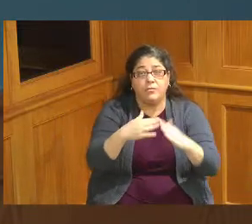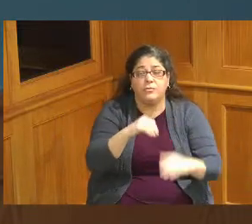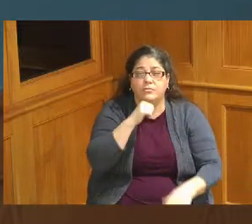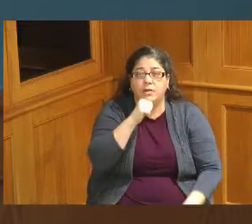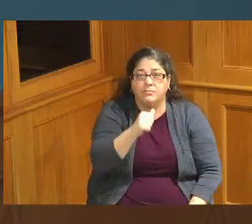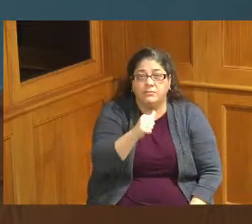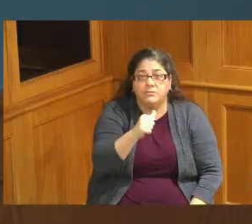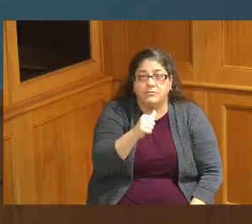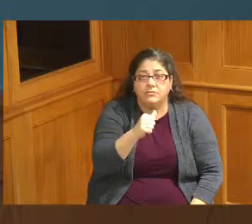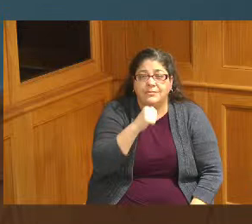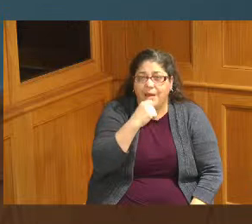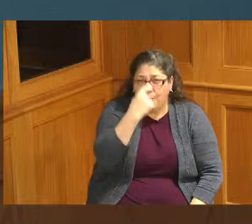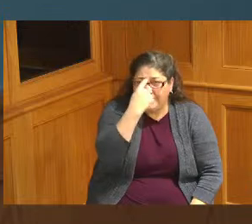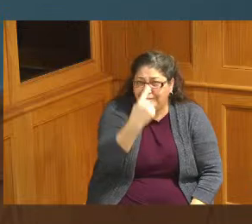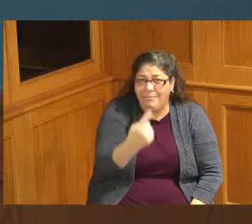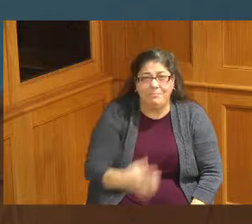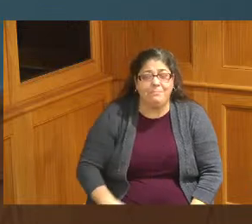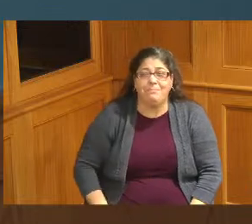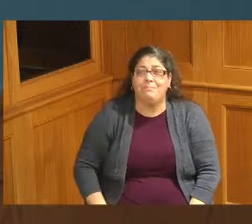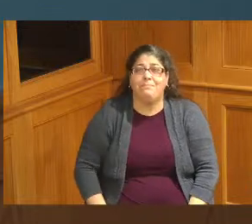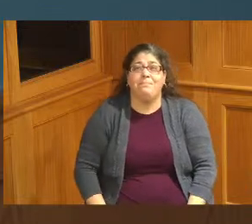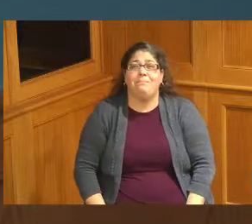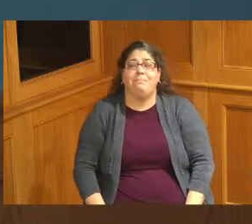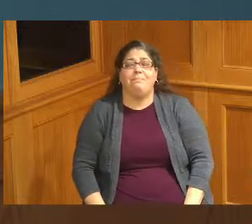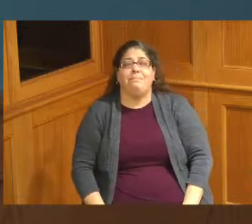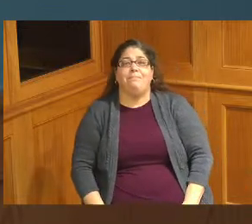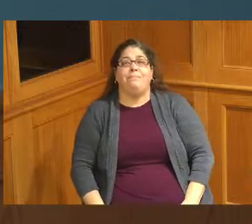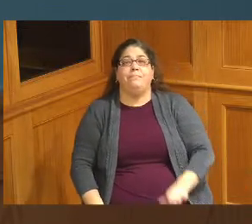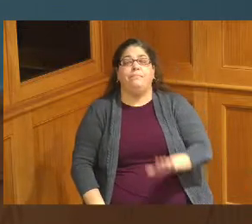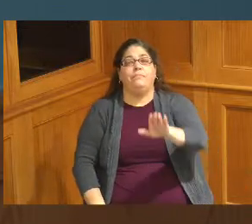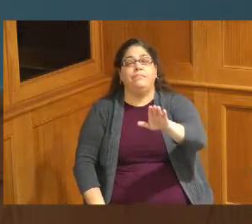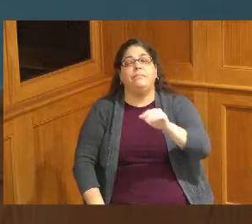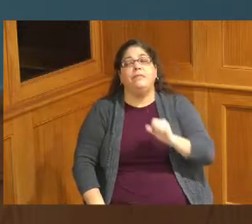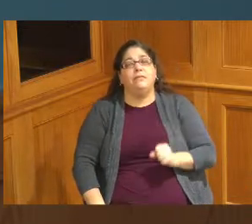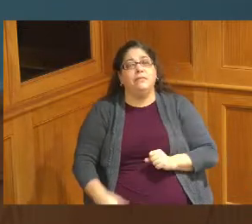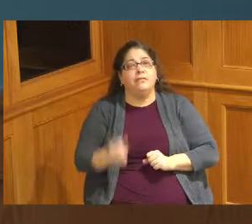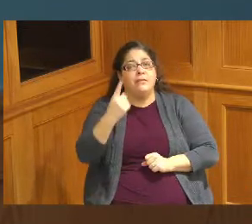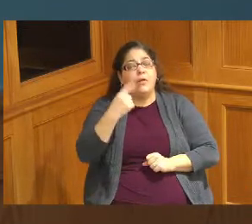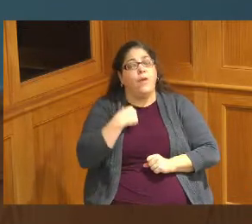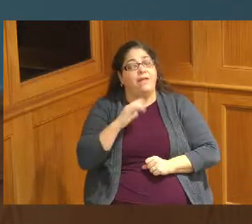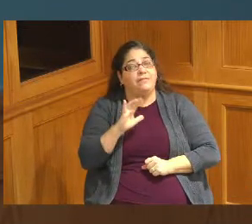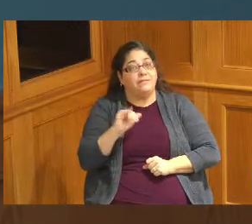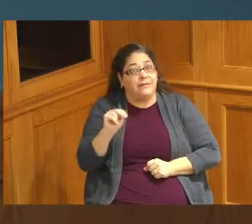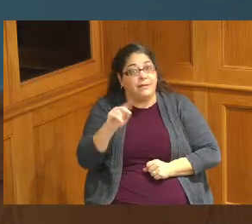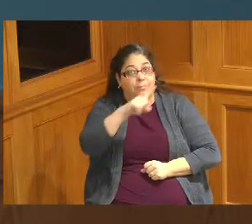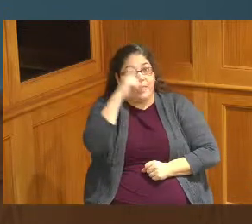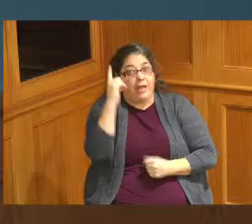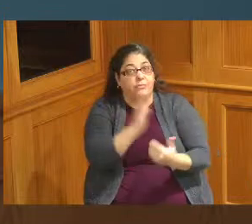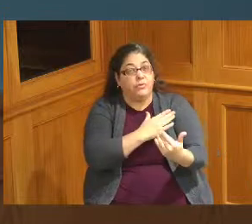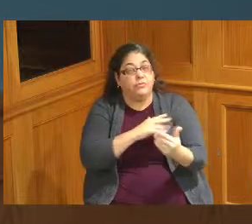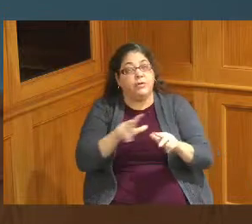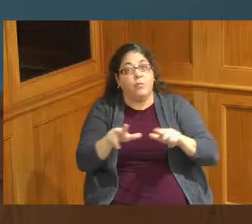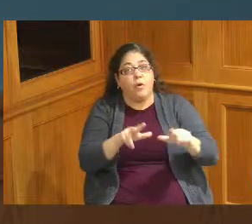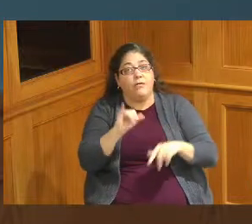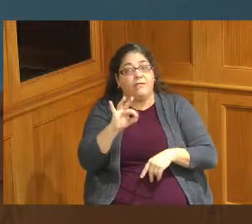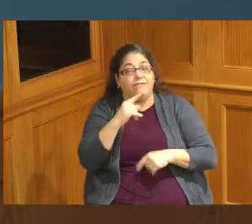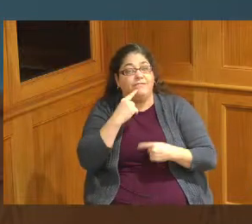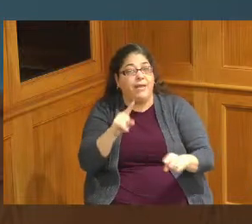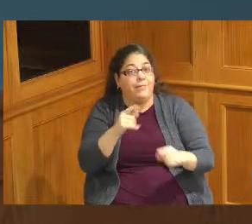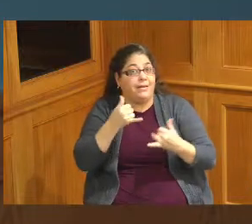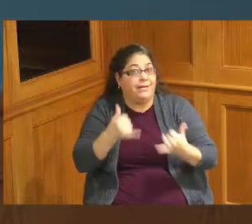this time, I think it's great because we have a Cincinnati Black Music Walk of Fame now that is